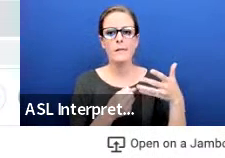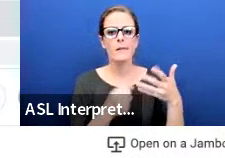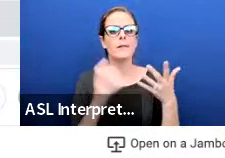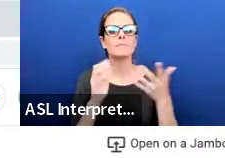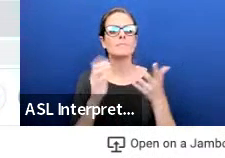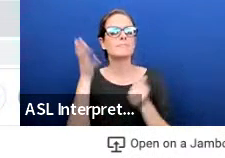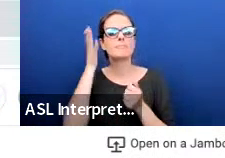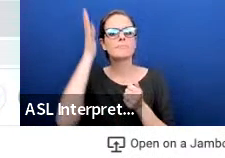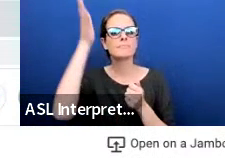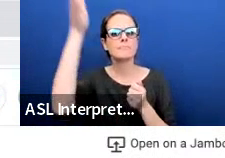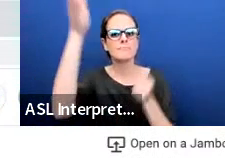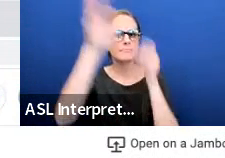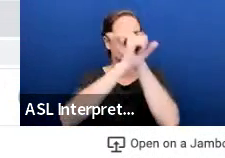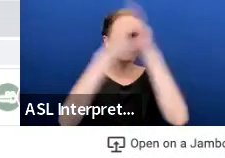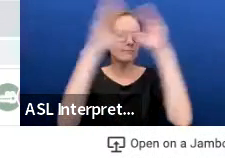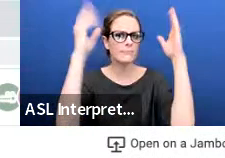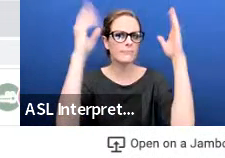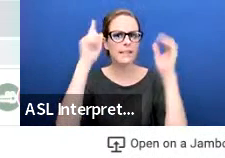future?